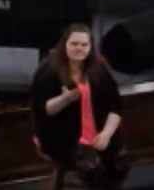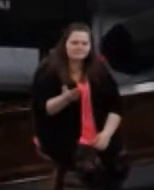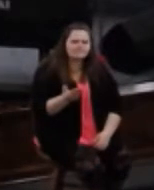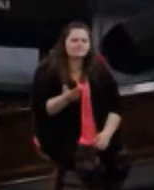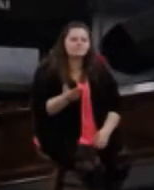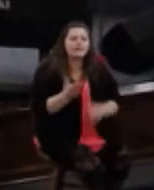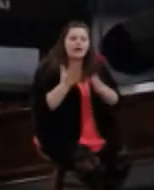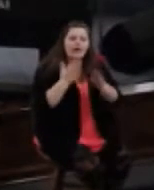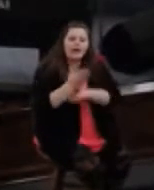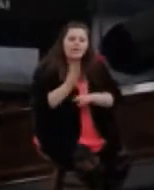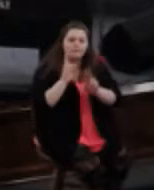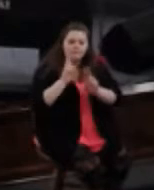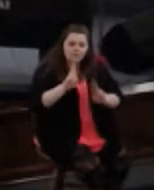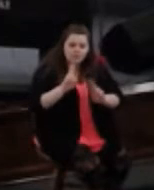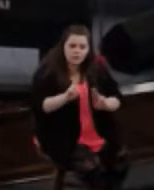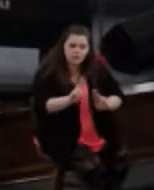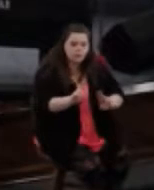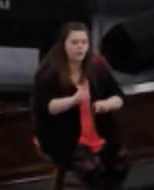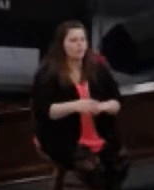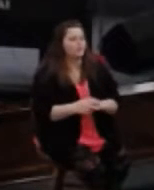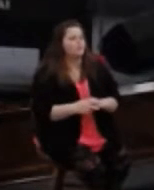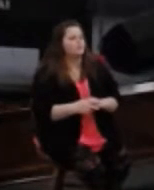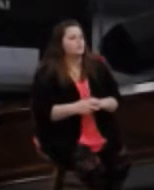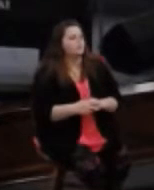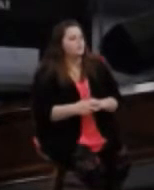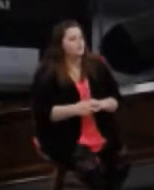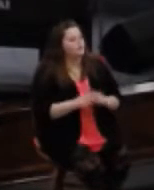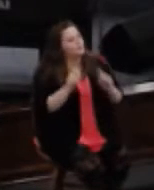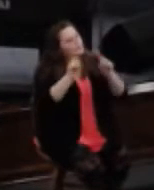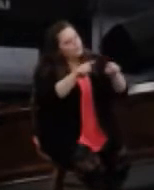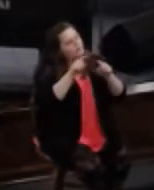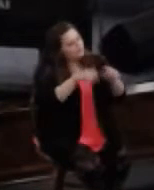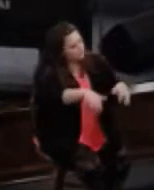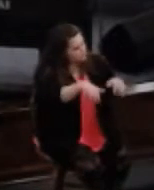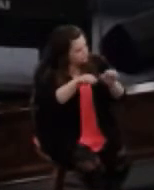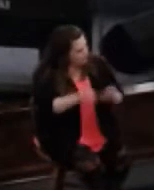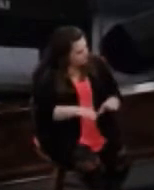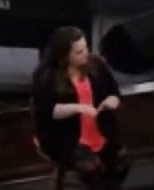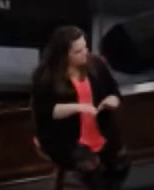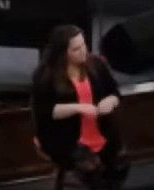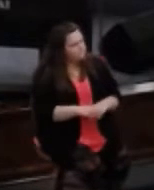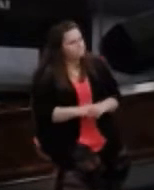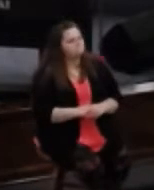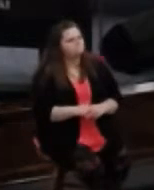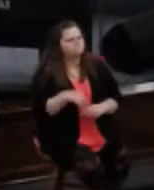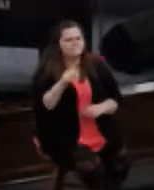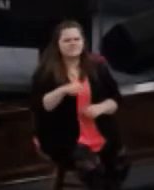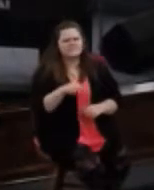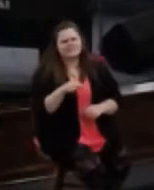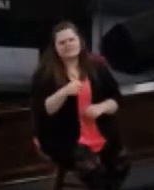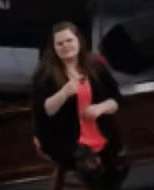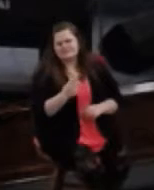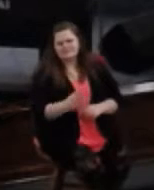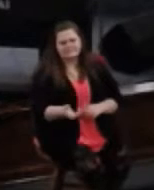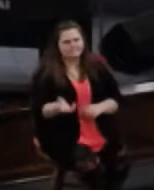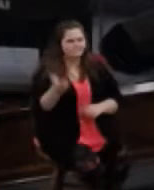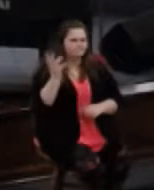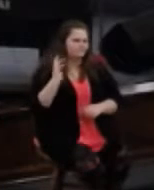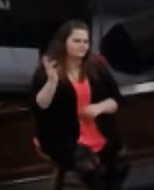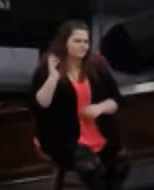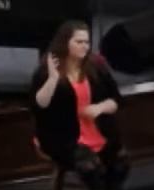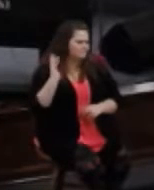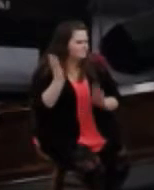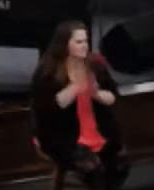After the funeral, we went to the gravesite. And this was back, you know, before they laid